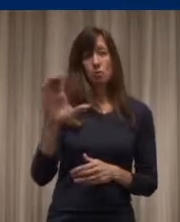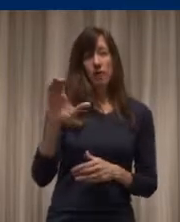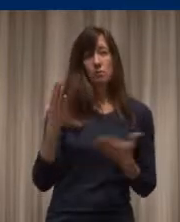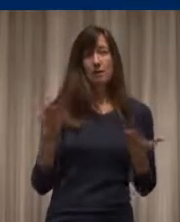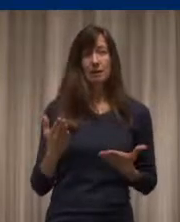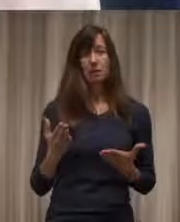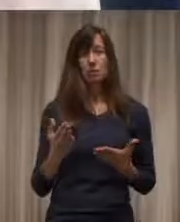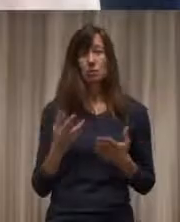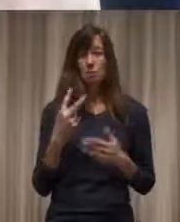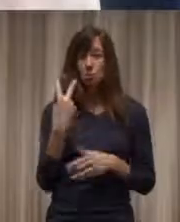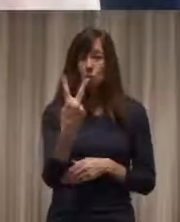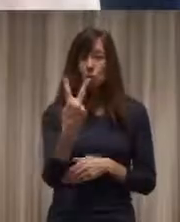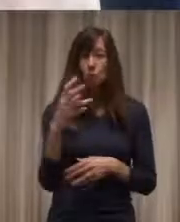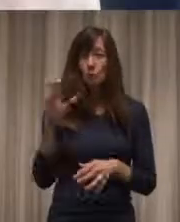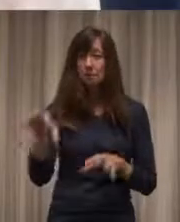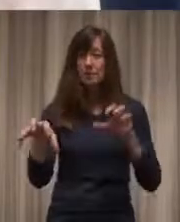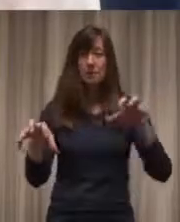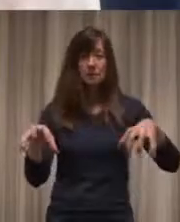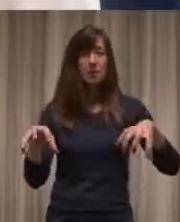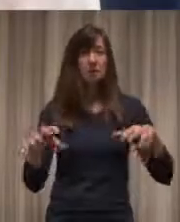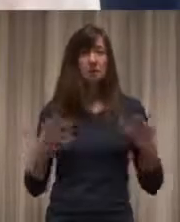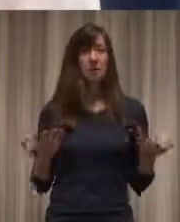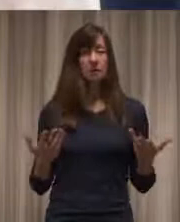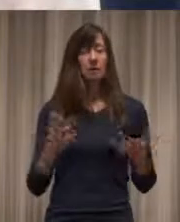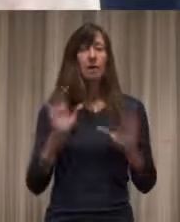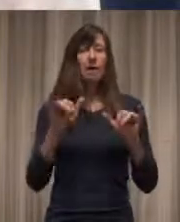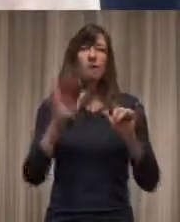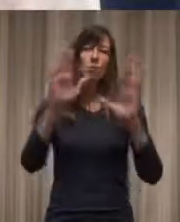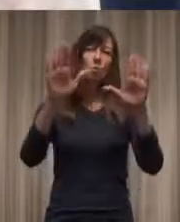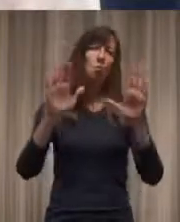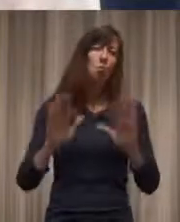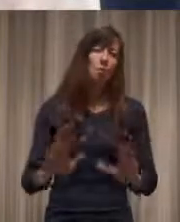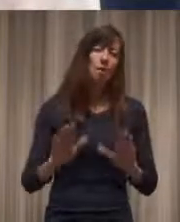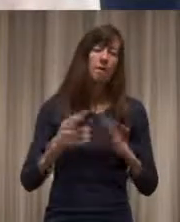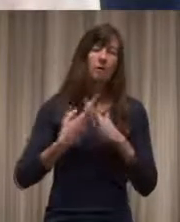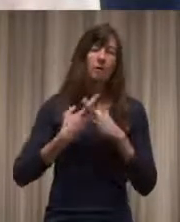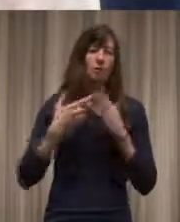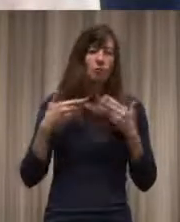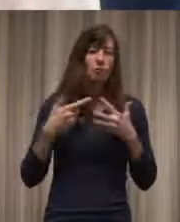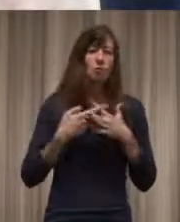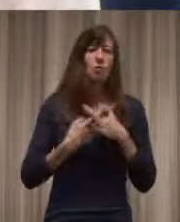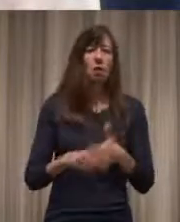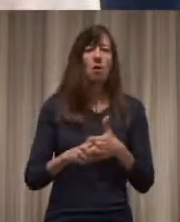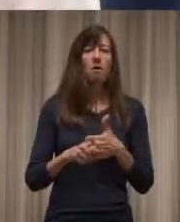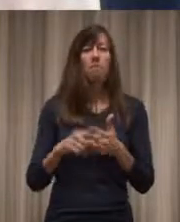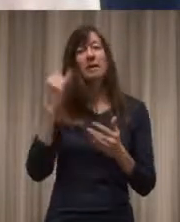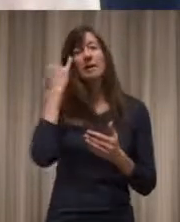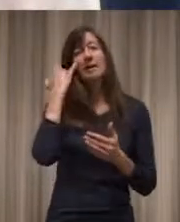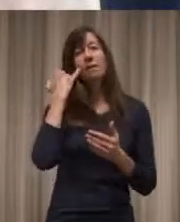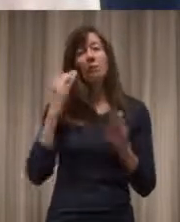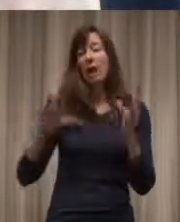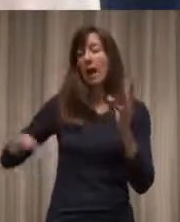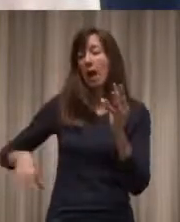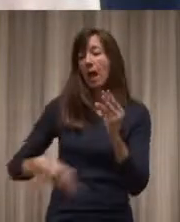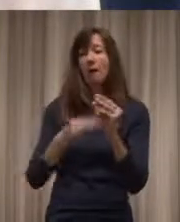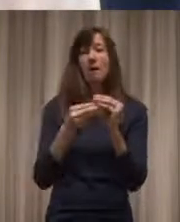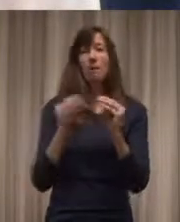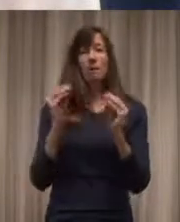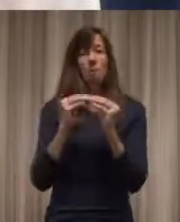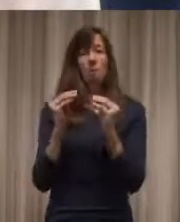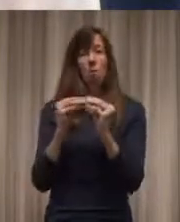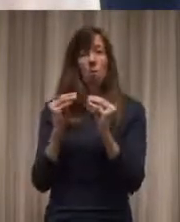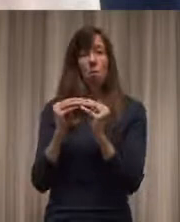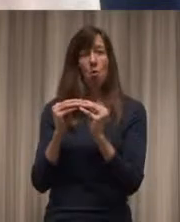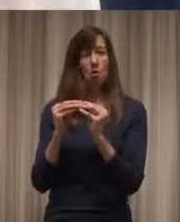great starting point for the county, and then if we can add in, again, all those other players and make sure that it's all coordinated, which is what our plan